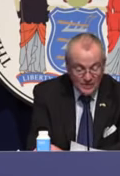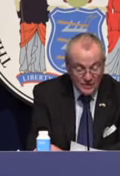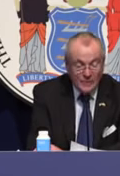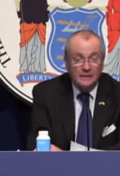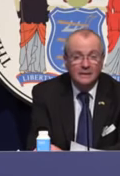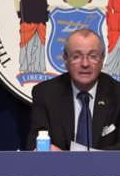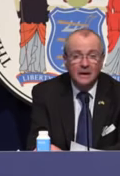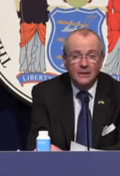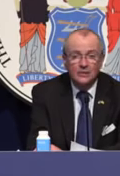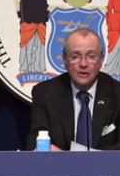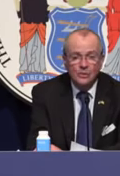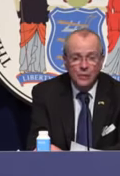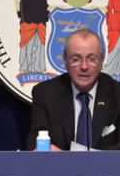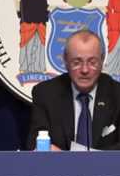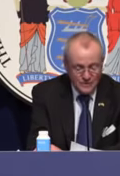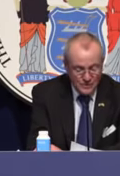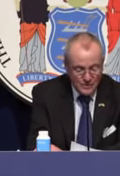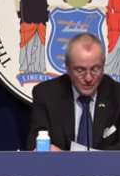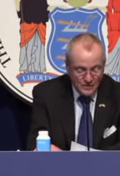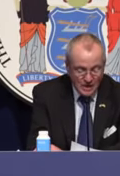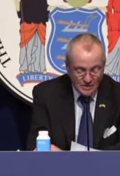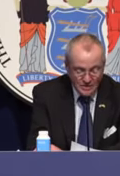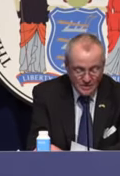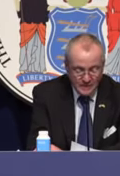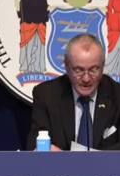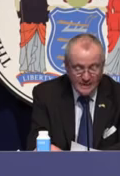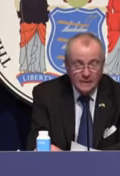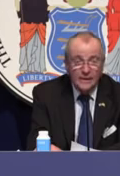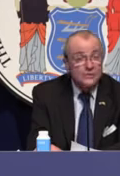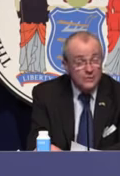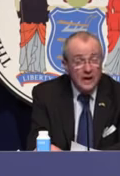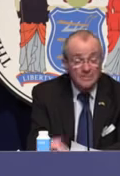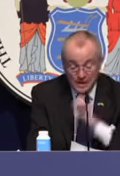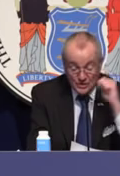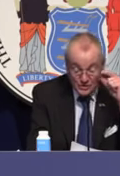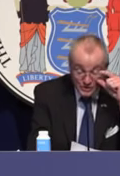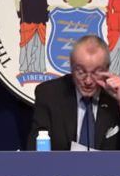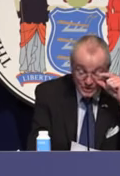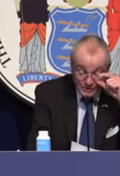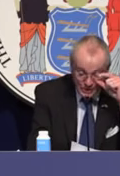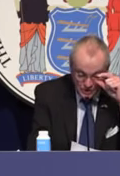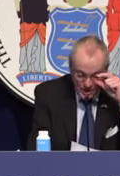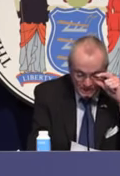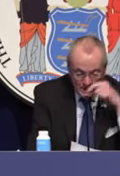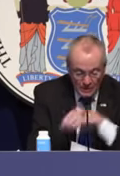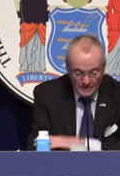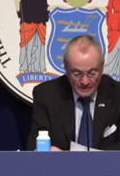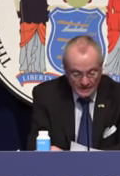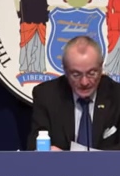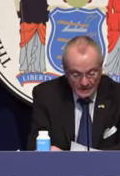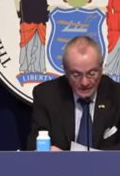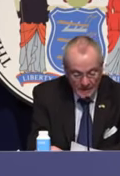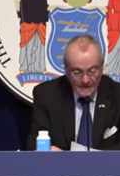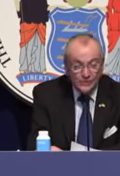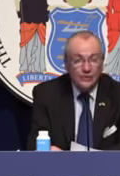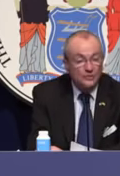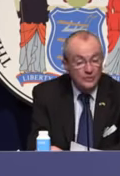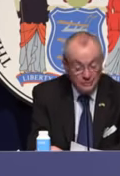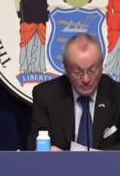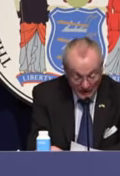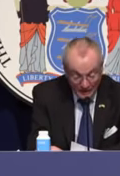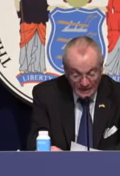and then continuing on his own well into his retirement. He's survived by his children, Timothy, Jamie, and Raymond, and